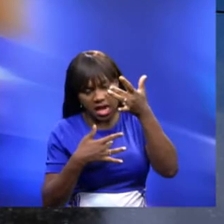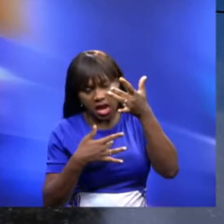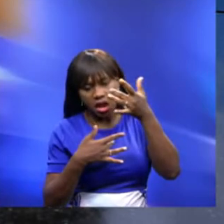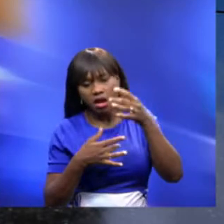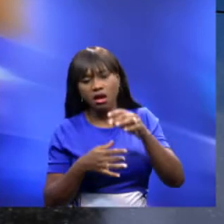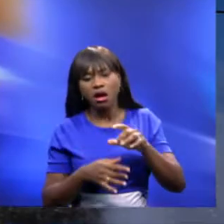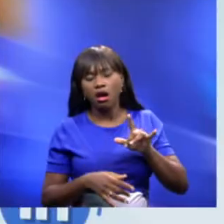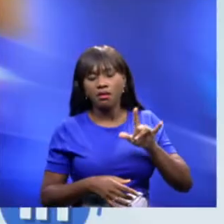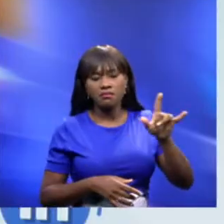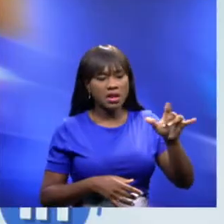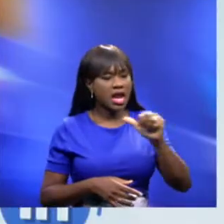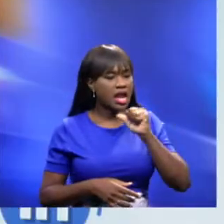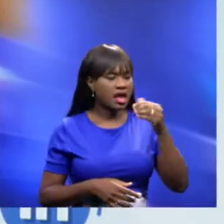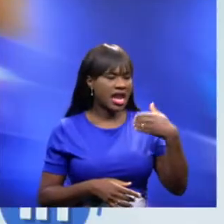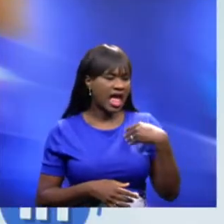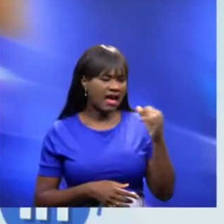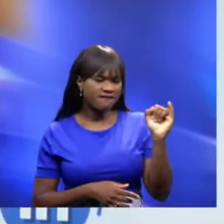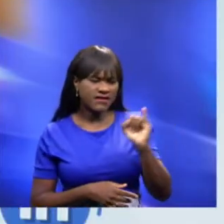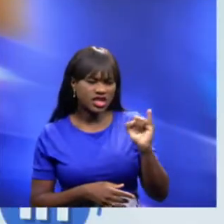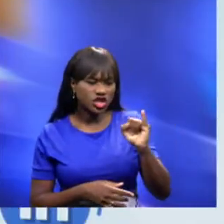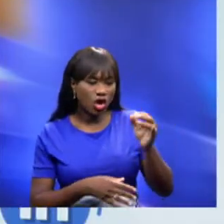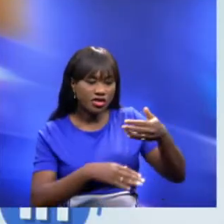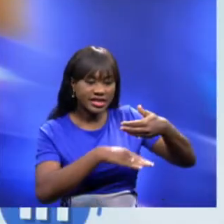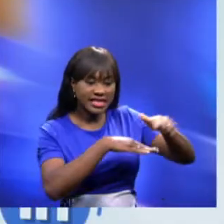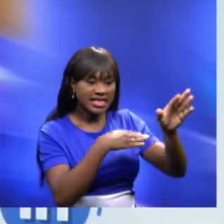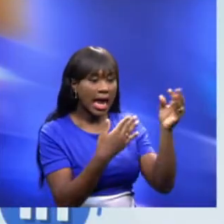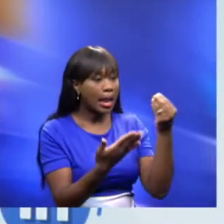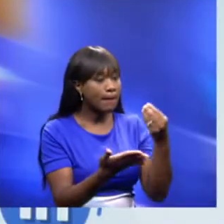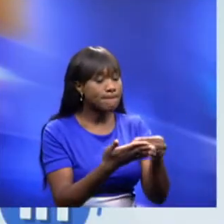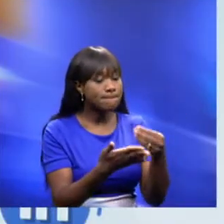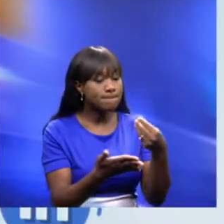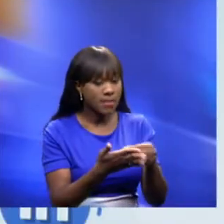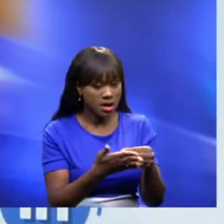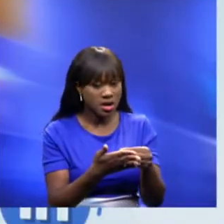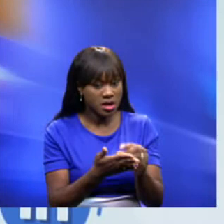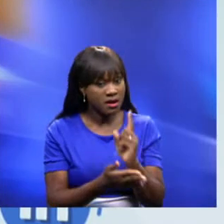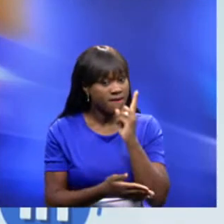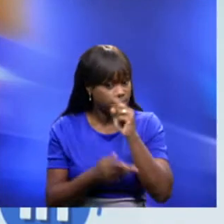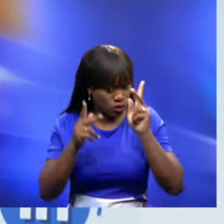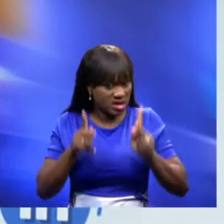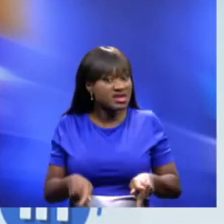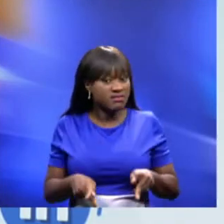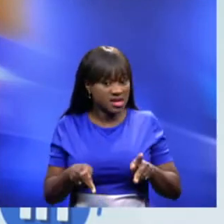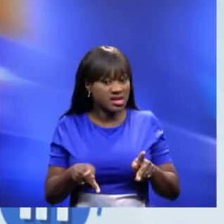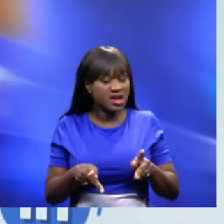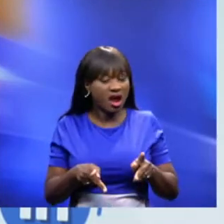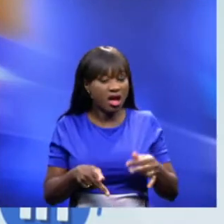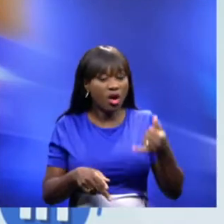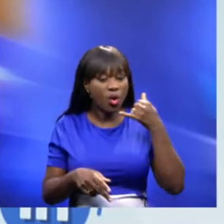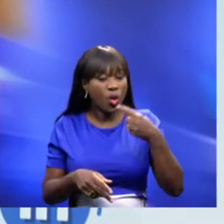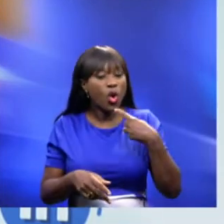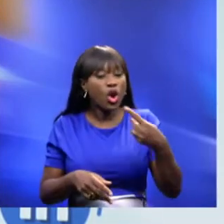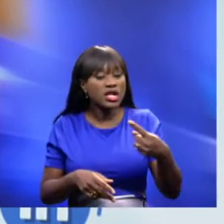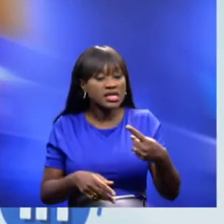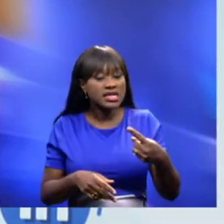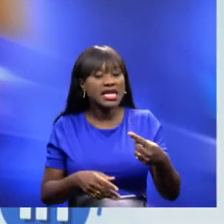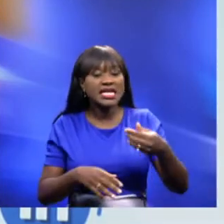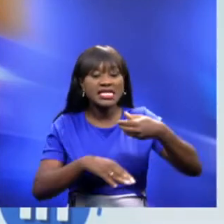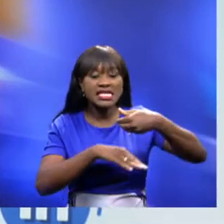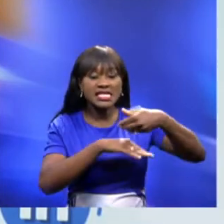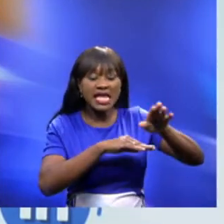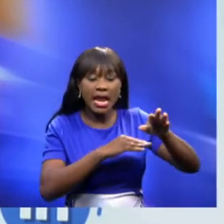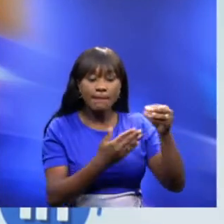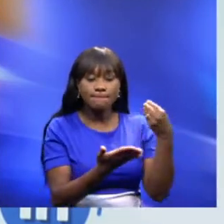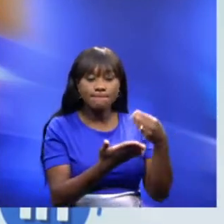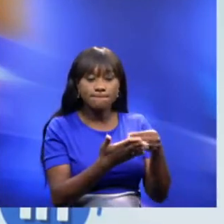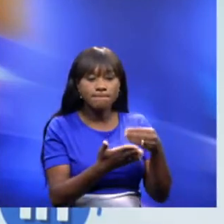does not have insurance, so if you could wire some money, to cover her medical expenses. The